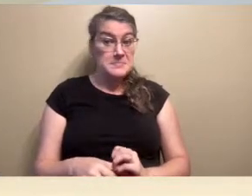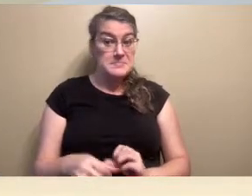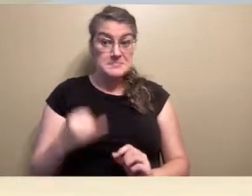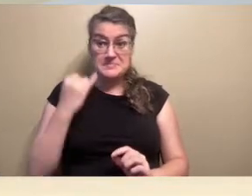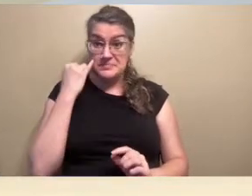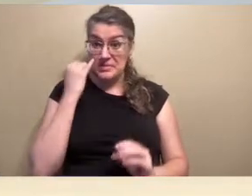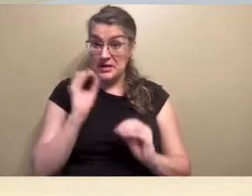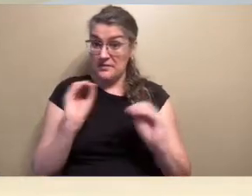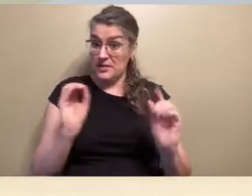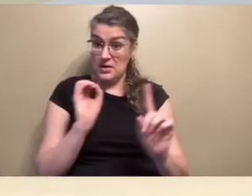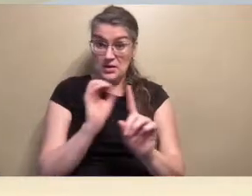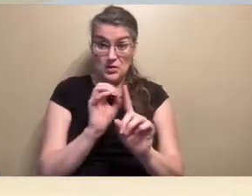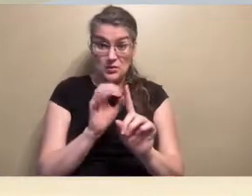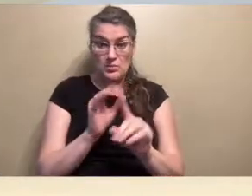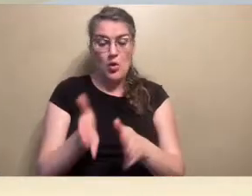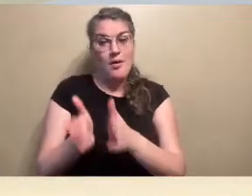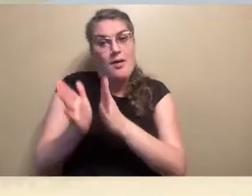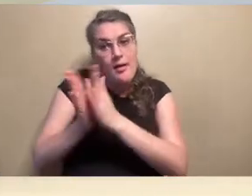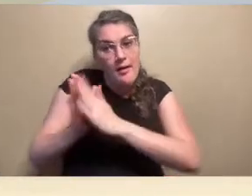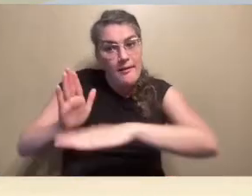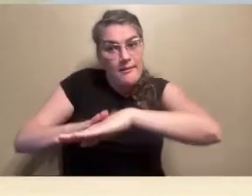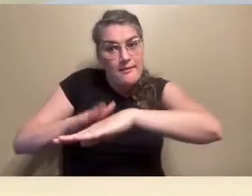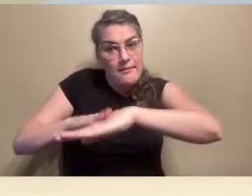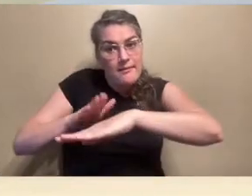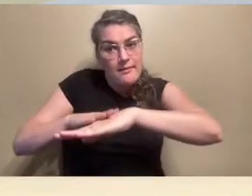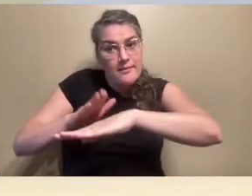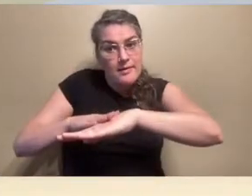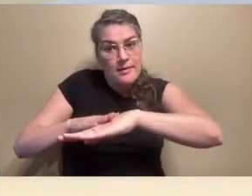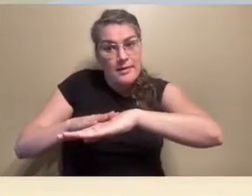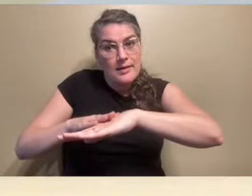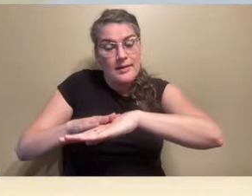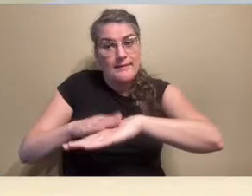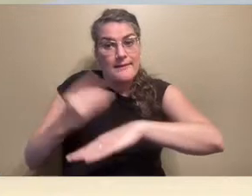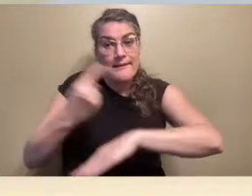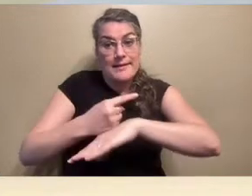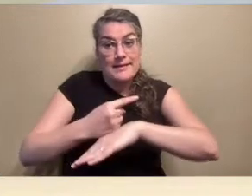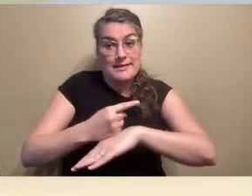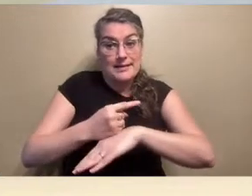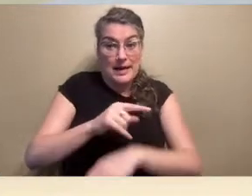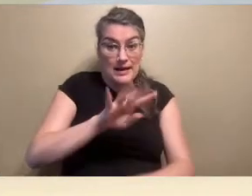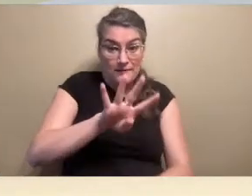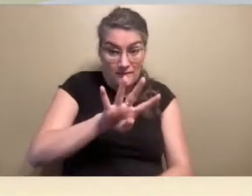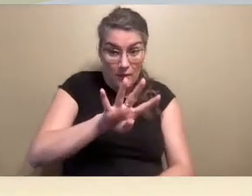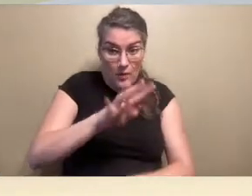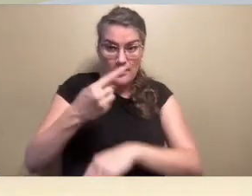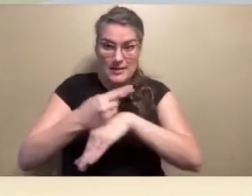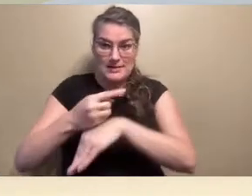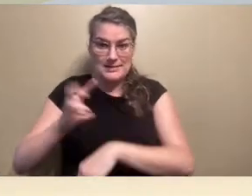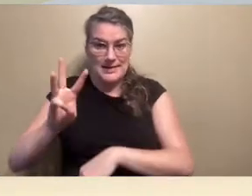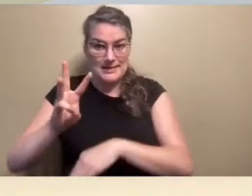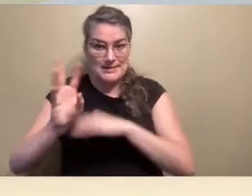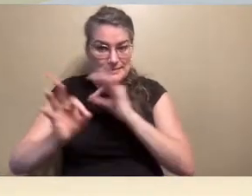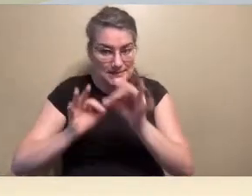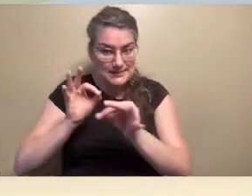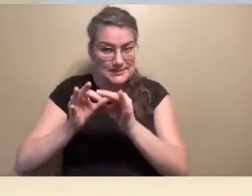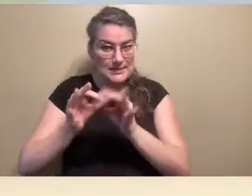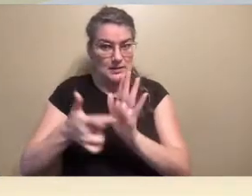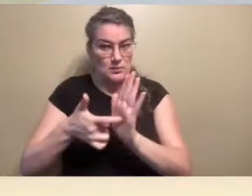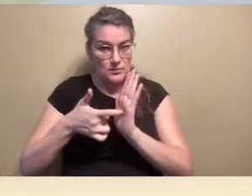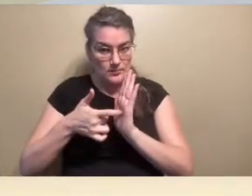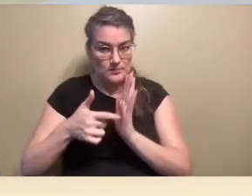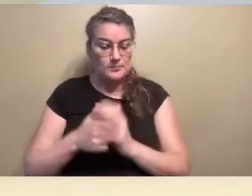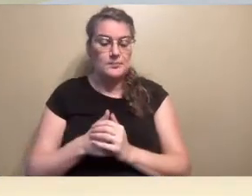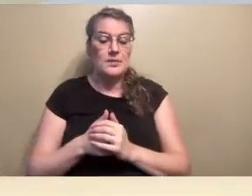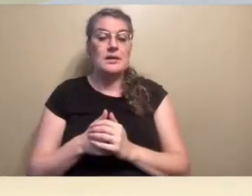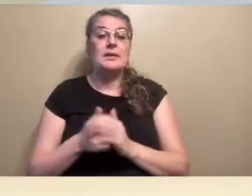usually be asked to monitor for symptoms and get tested at day 4 to 6. Public health will complete a risk assessment of each